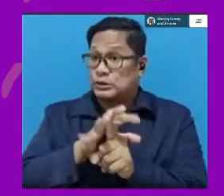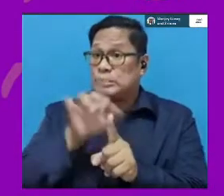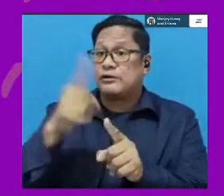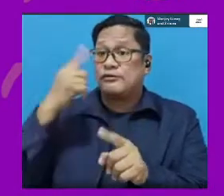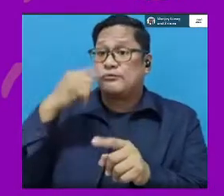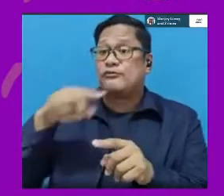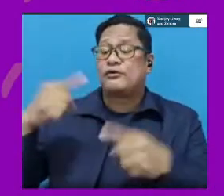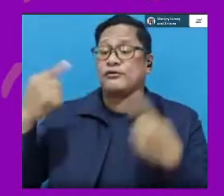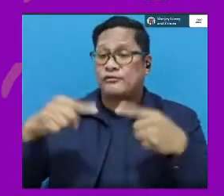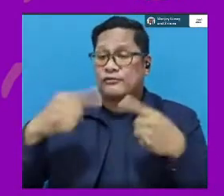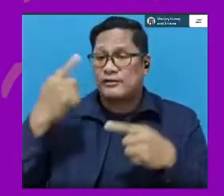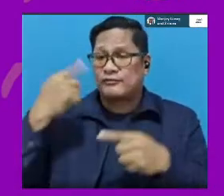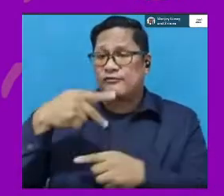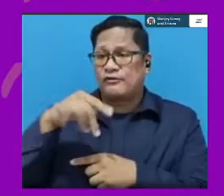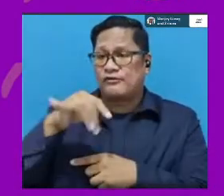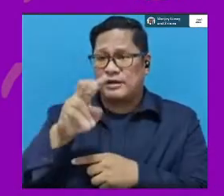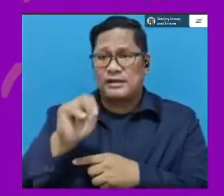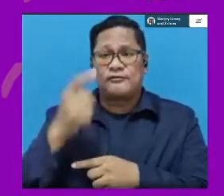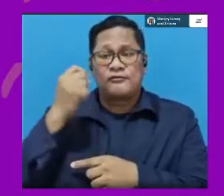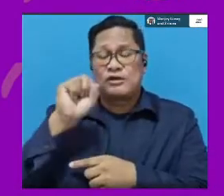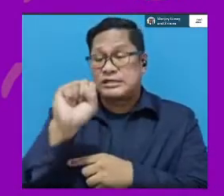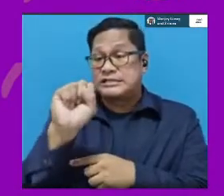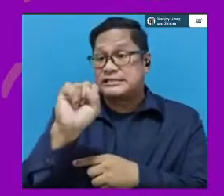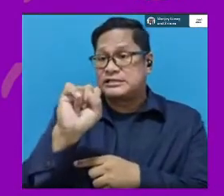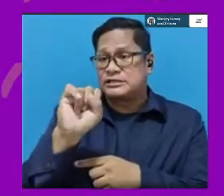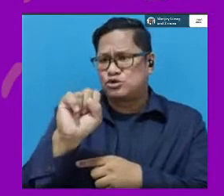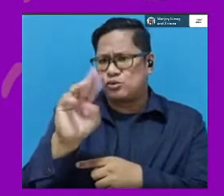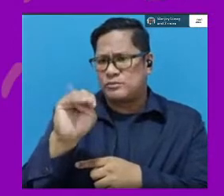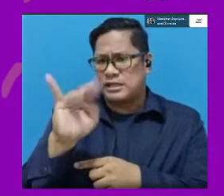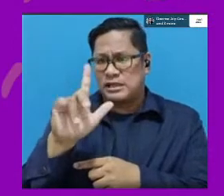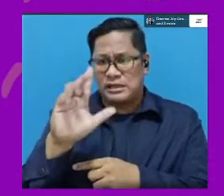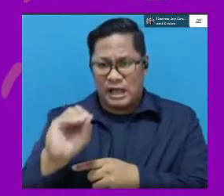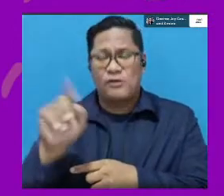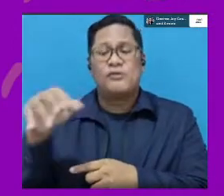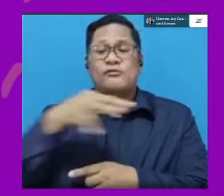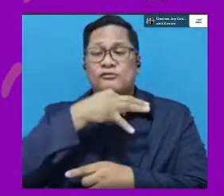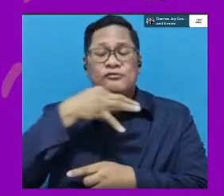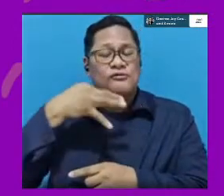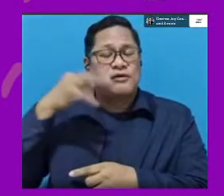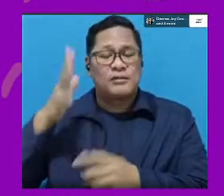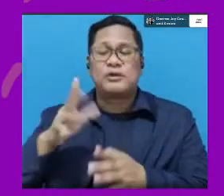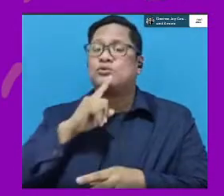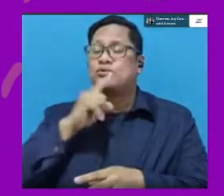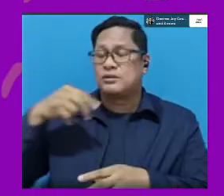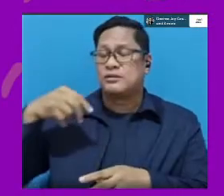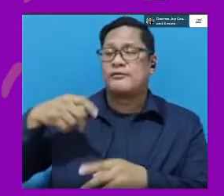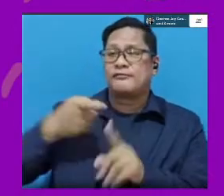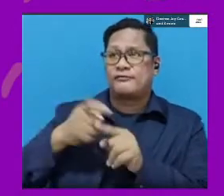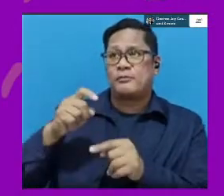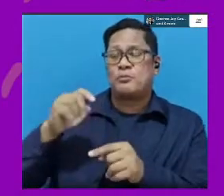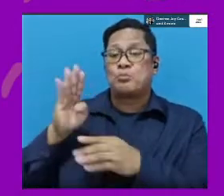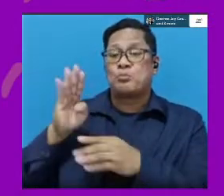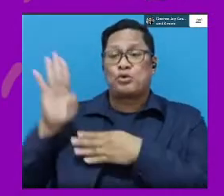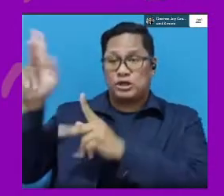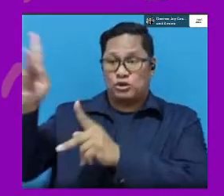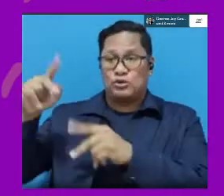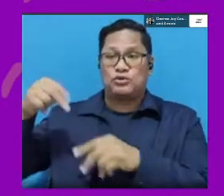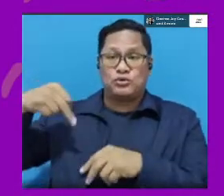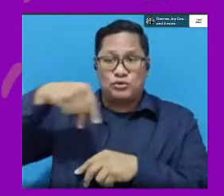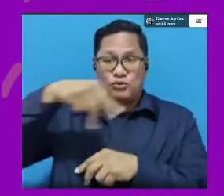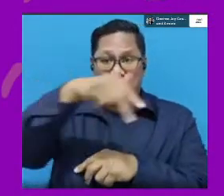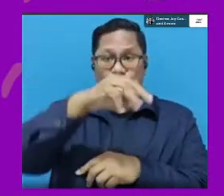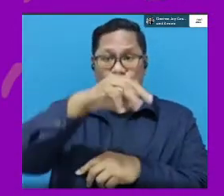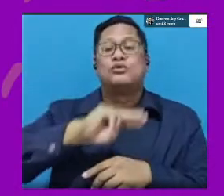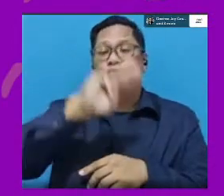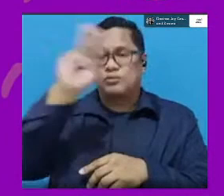land rights of the Sumilao farmers, where he marched from Bukidnon to Manila side by side with his fellow human rights